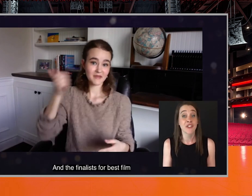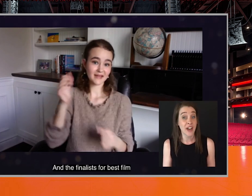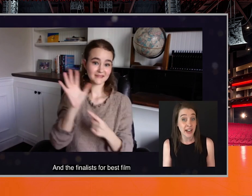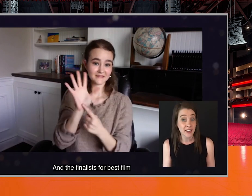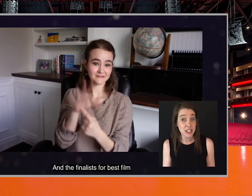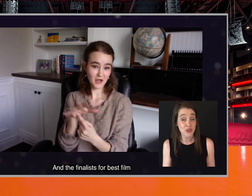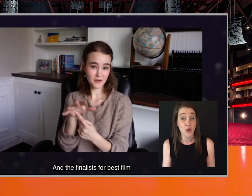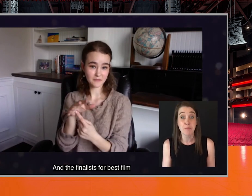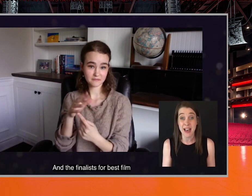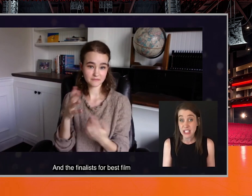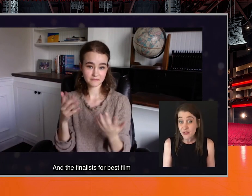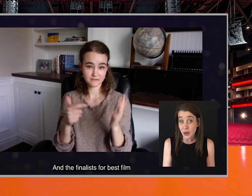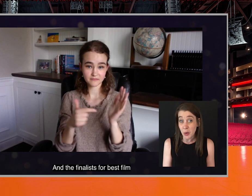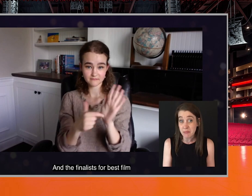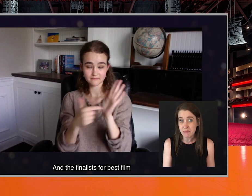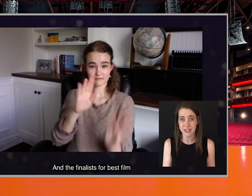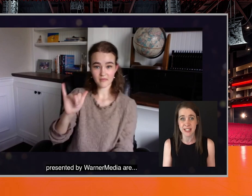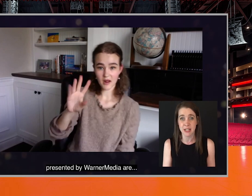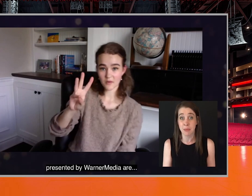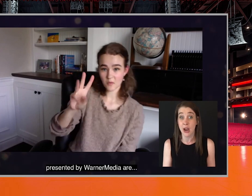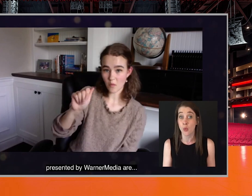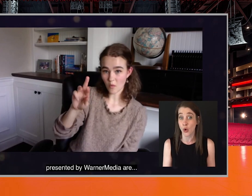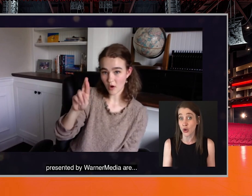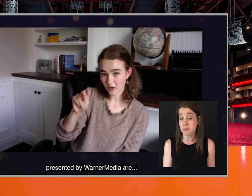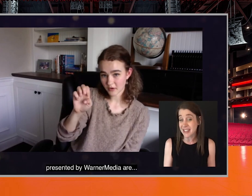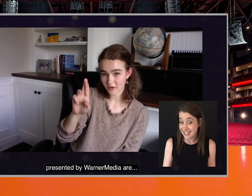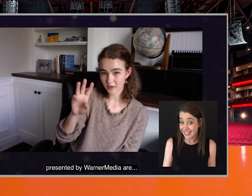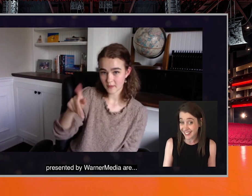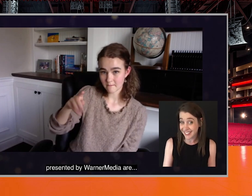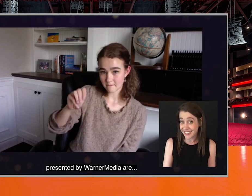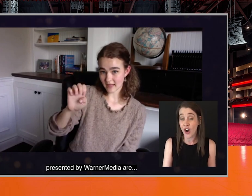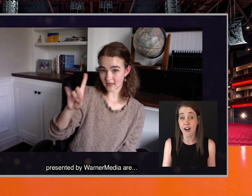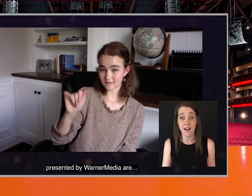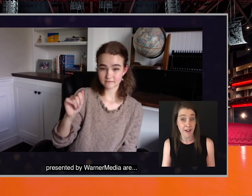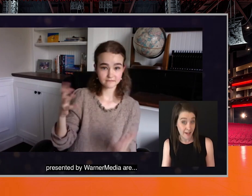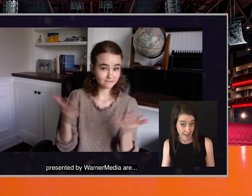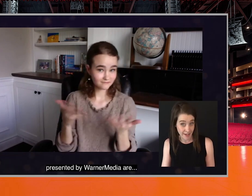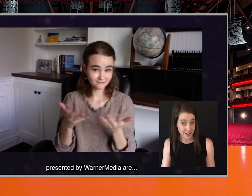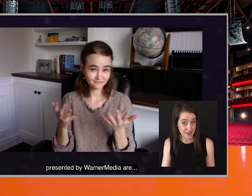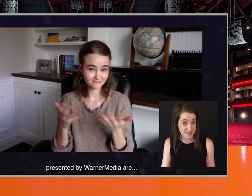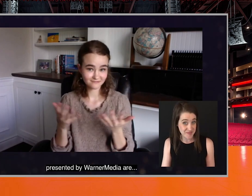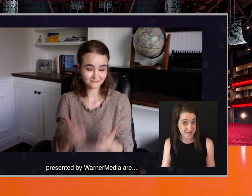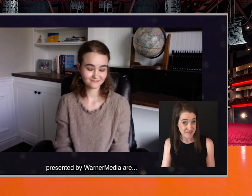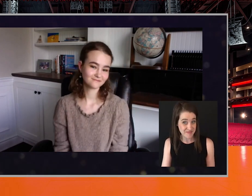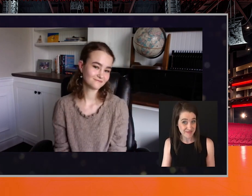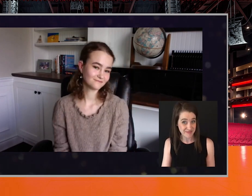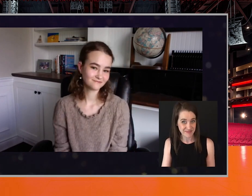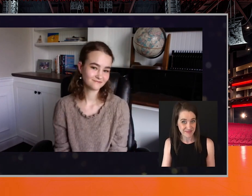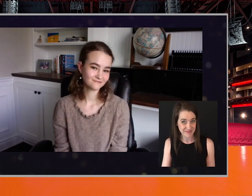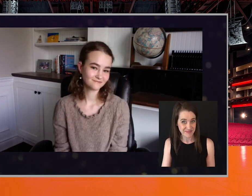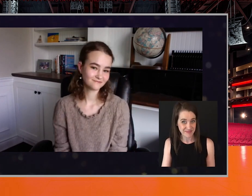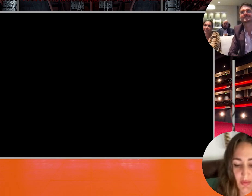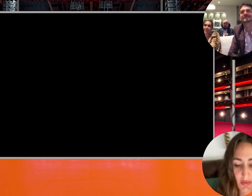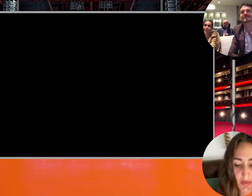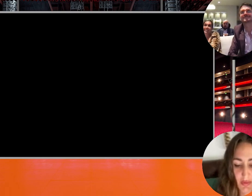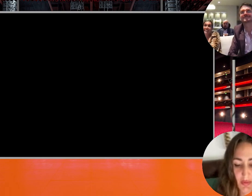And the finalists for Best Film presented by Warner Media are...